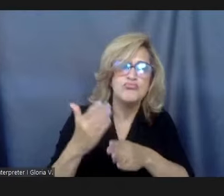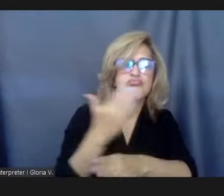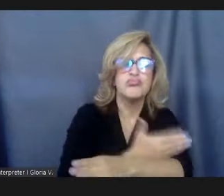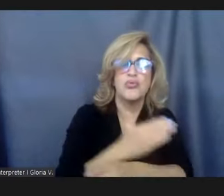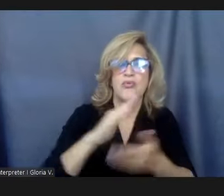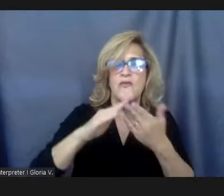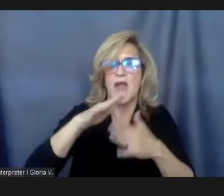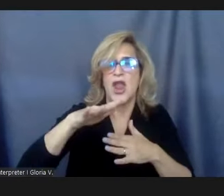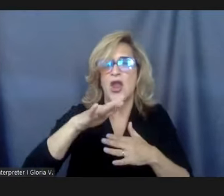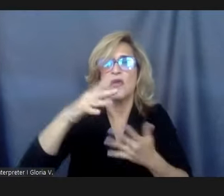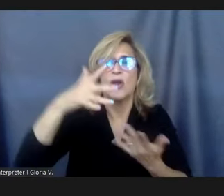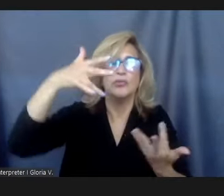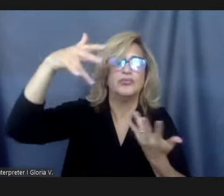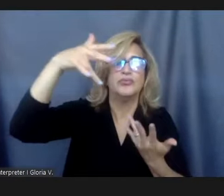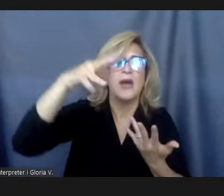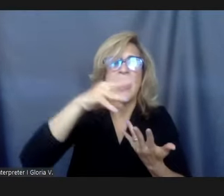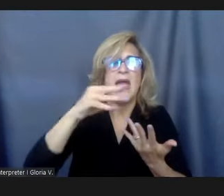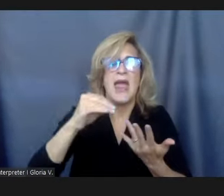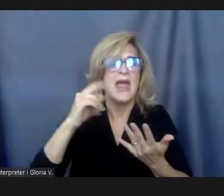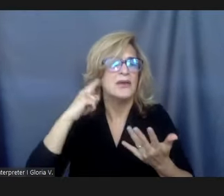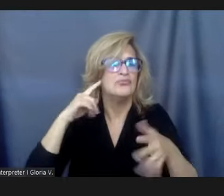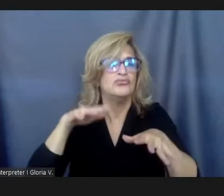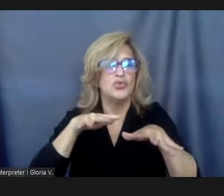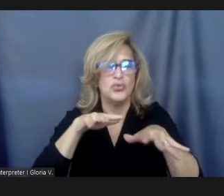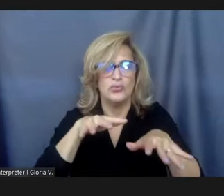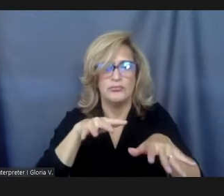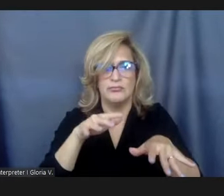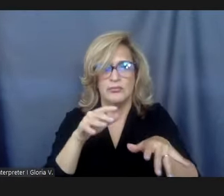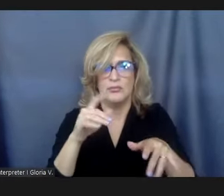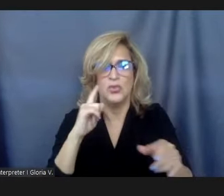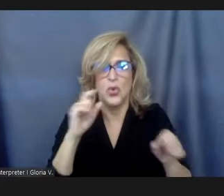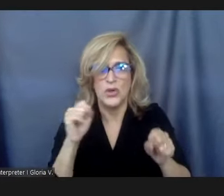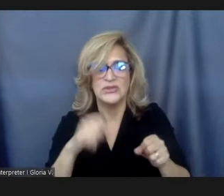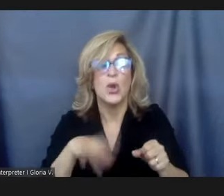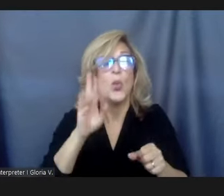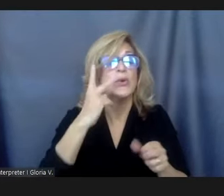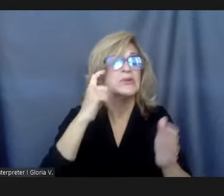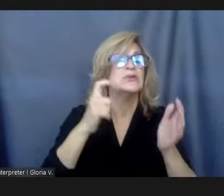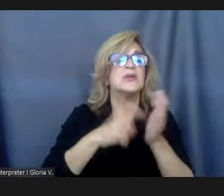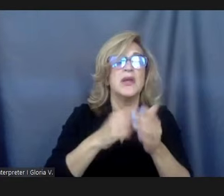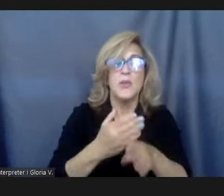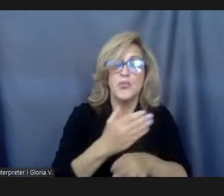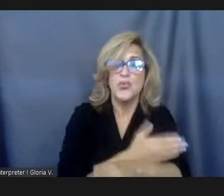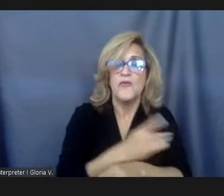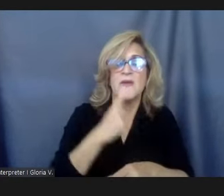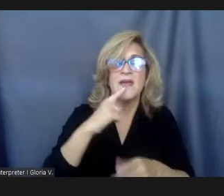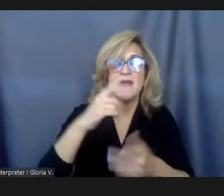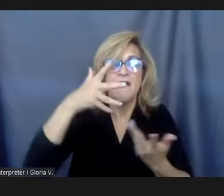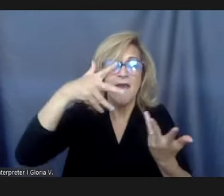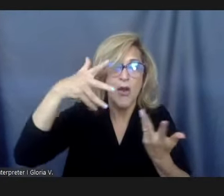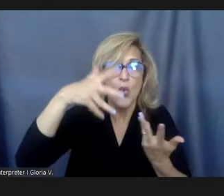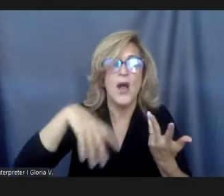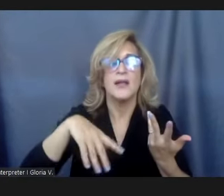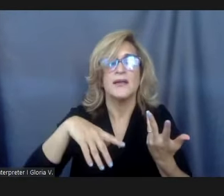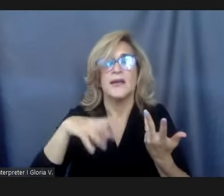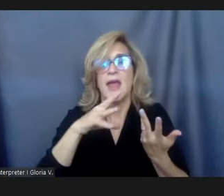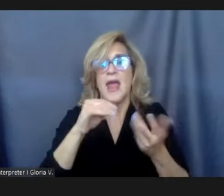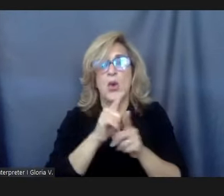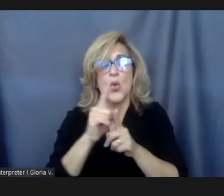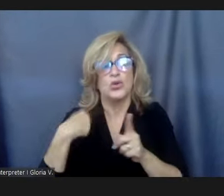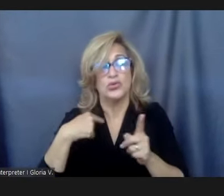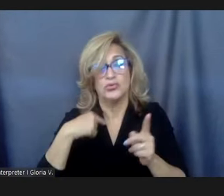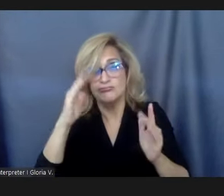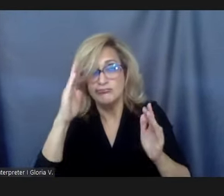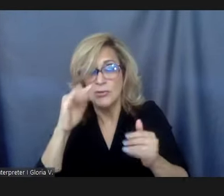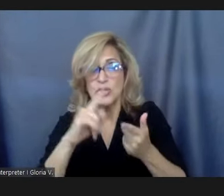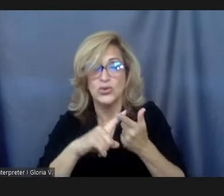day. As a result, we would see improvements in air quality and traffic noise as there would be fewer vehicles. We also anticipate improvements in